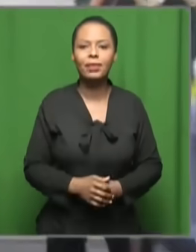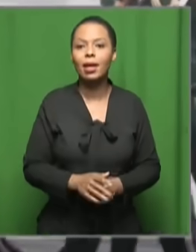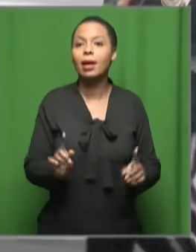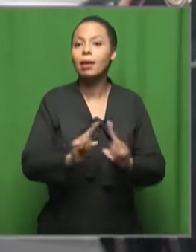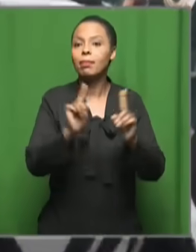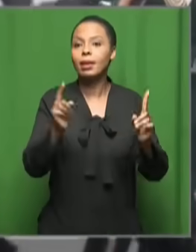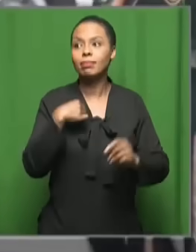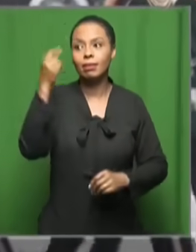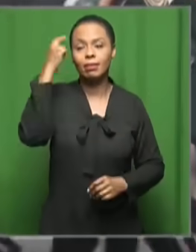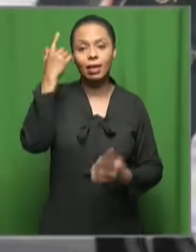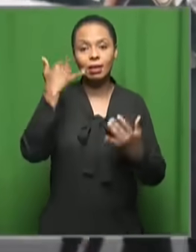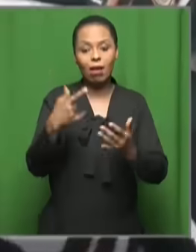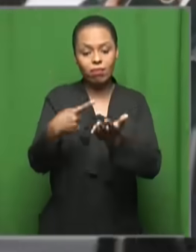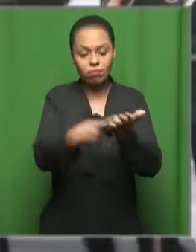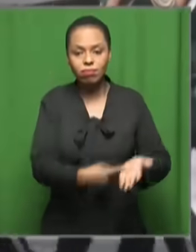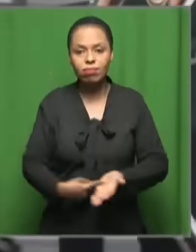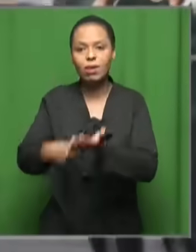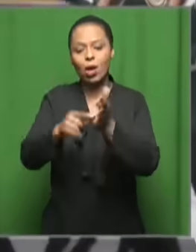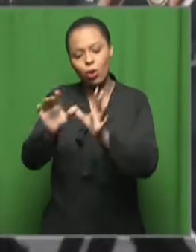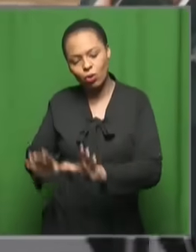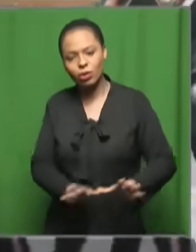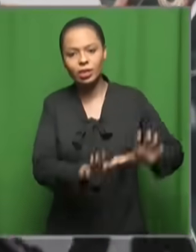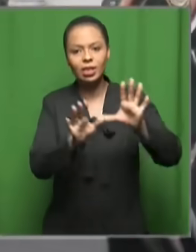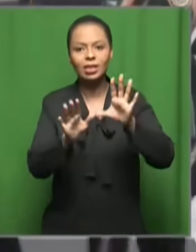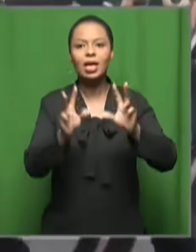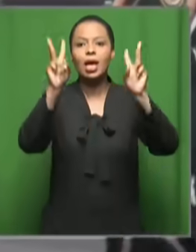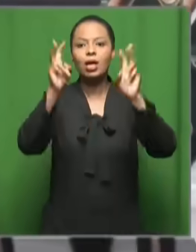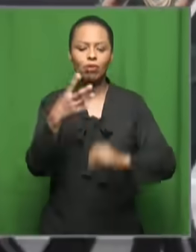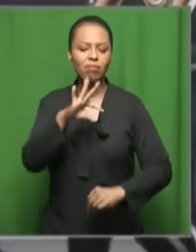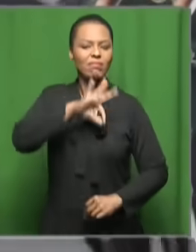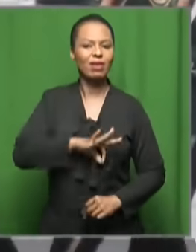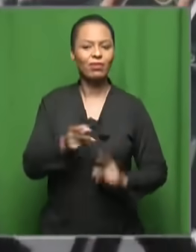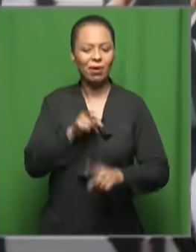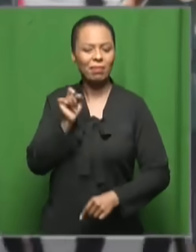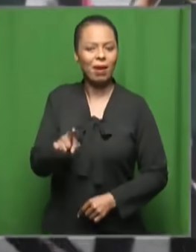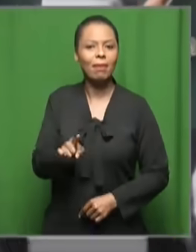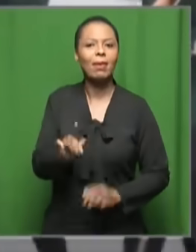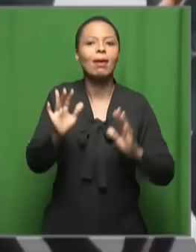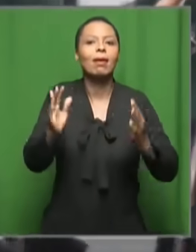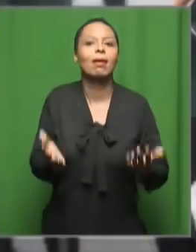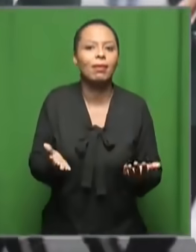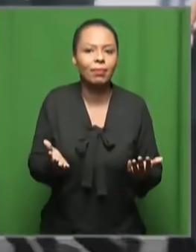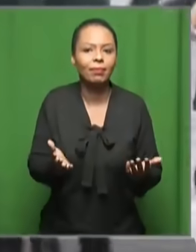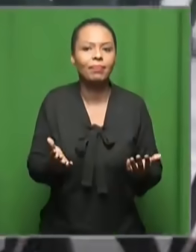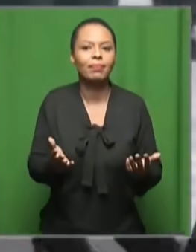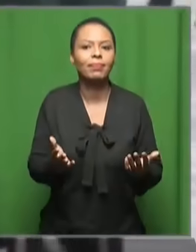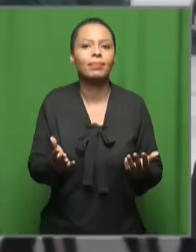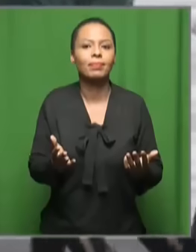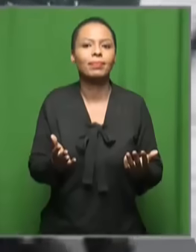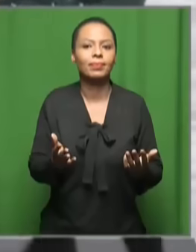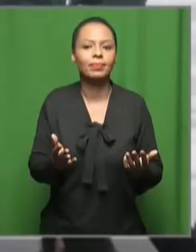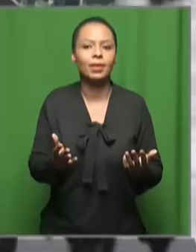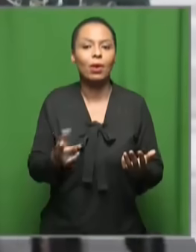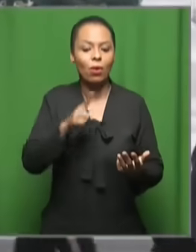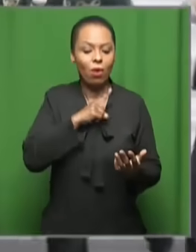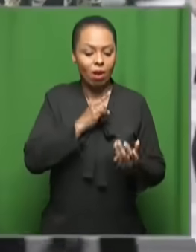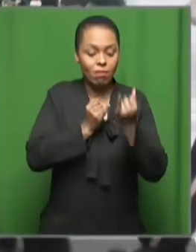in the continent should be the issue of beneficiation. How do we beneficiate from, because beneficiation means it will